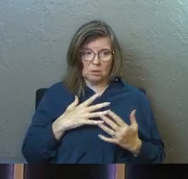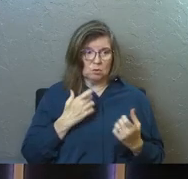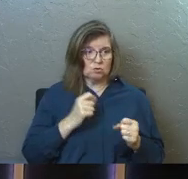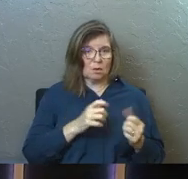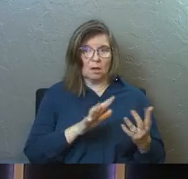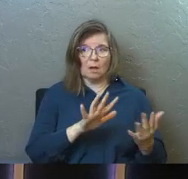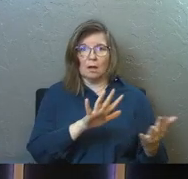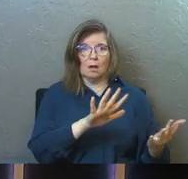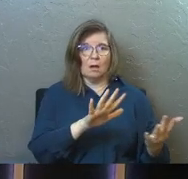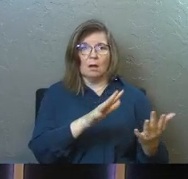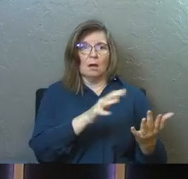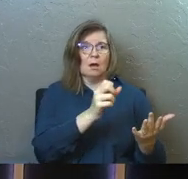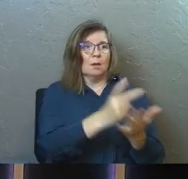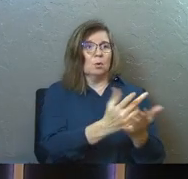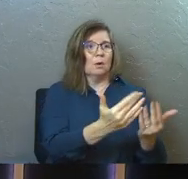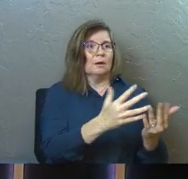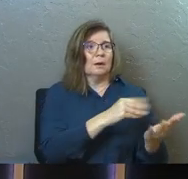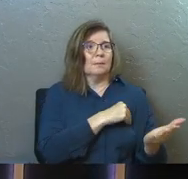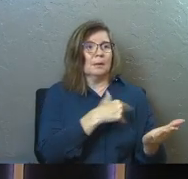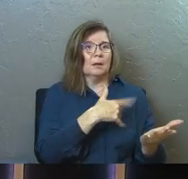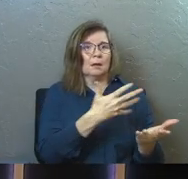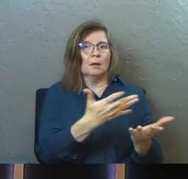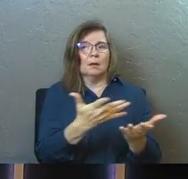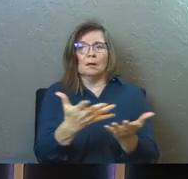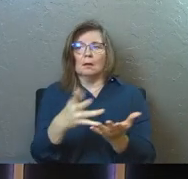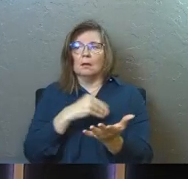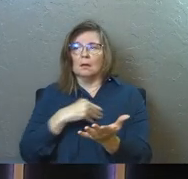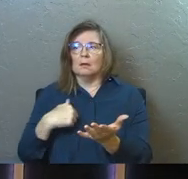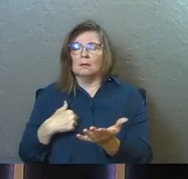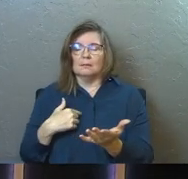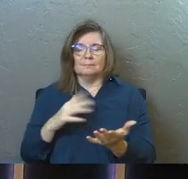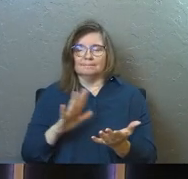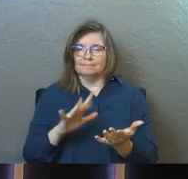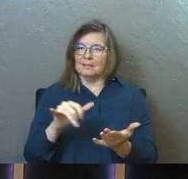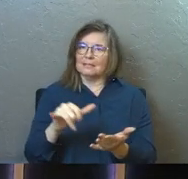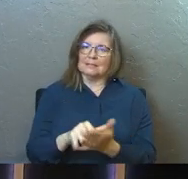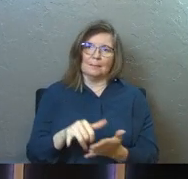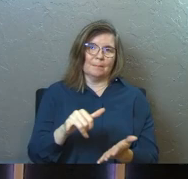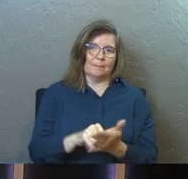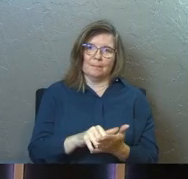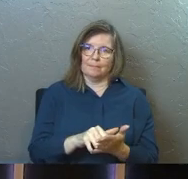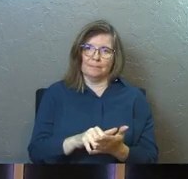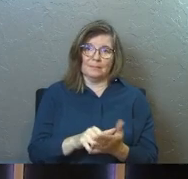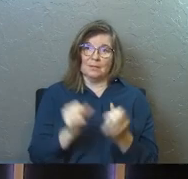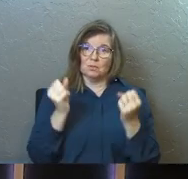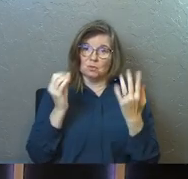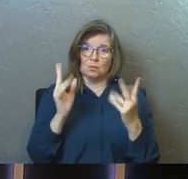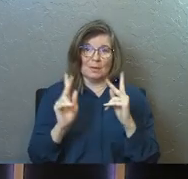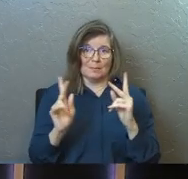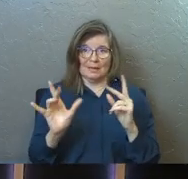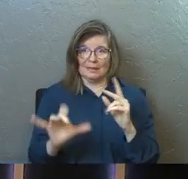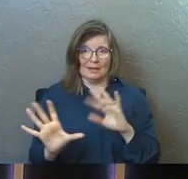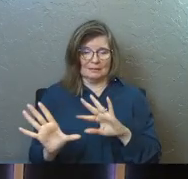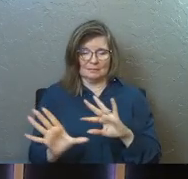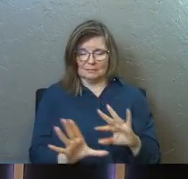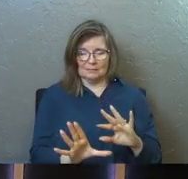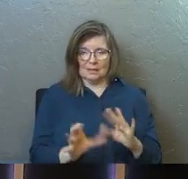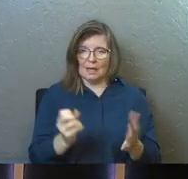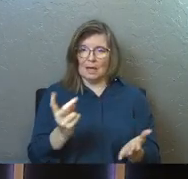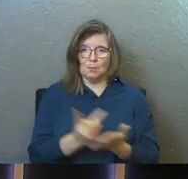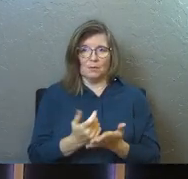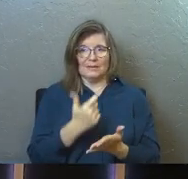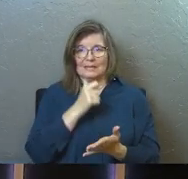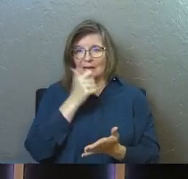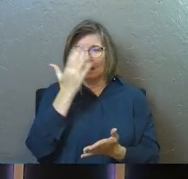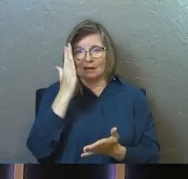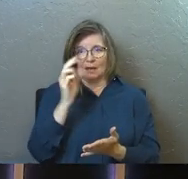It's a constant stress. Some of those voices, they are cruel, and it's impossible because there's far too many of them, and approval addiction is